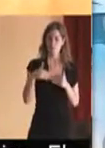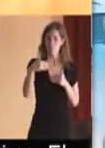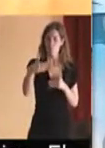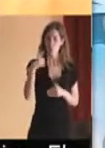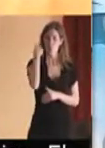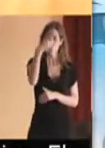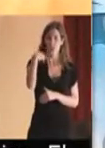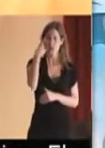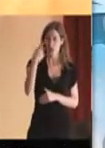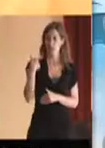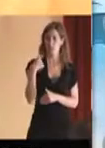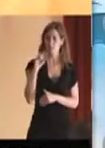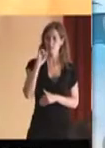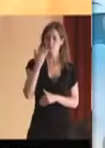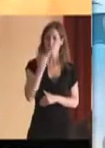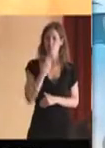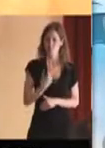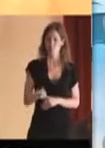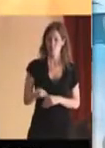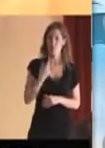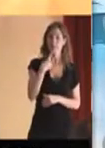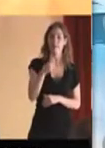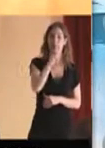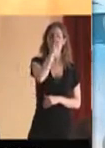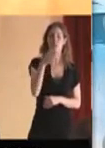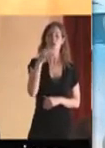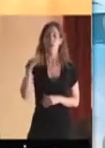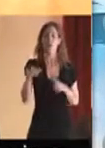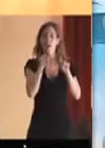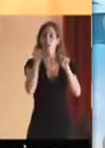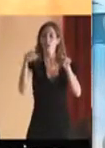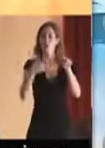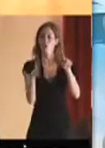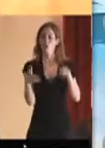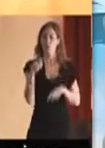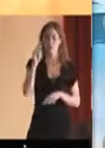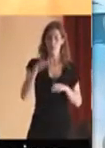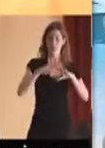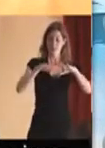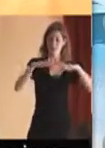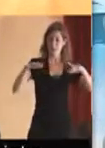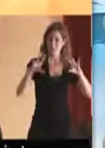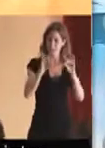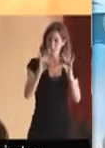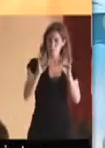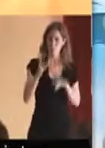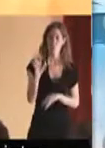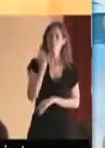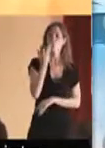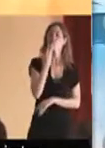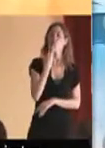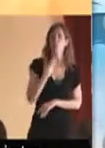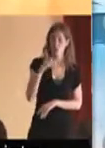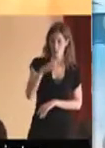situation. Well, the system, it is foreseen to, for example, recognize faces,